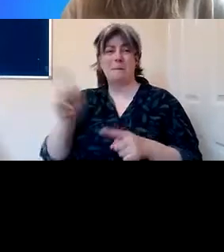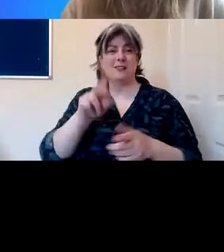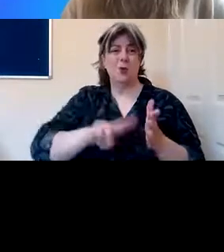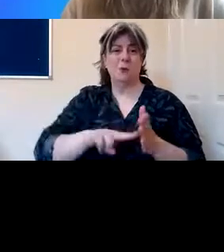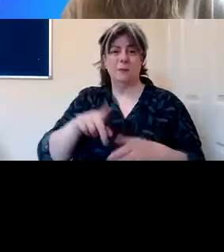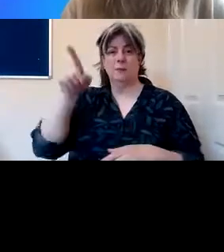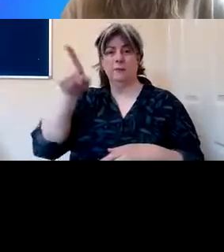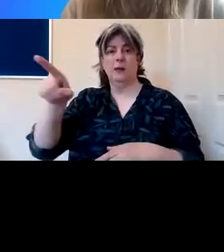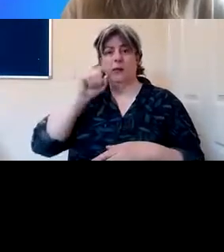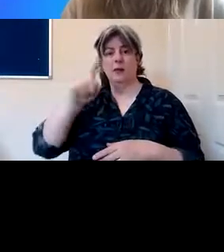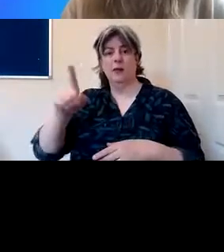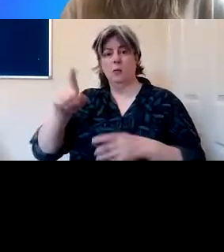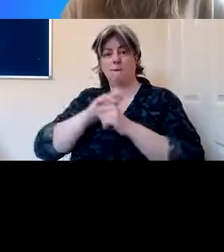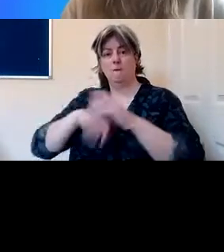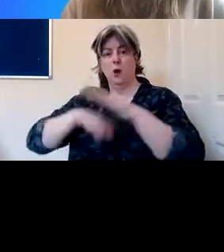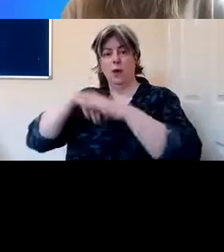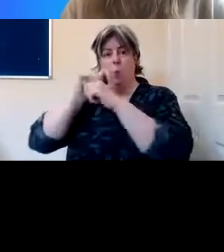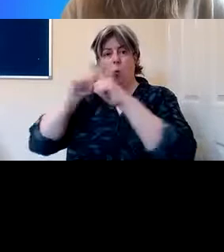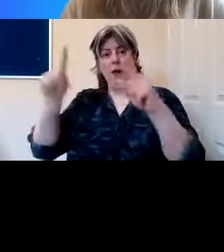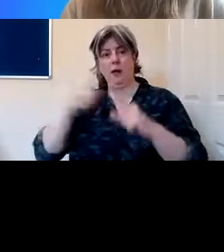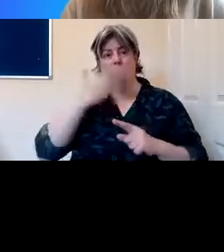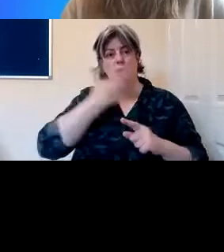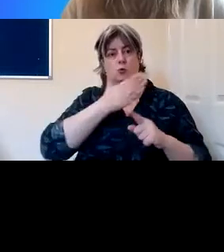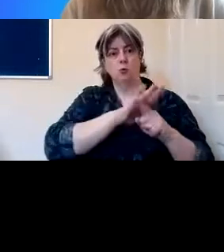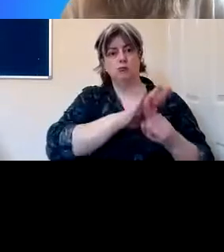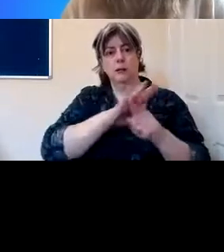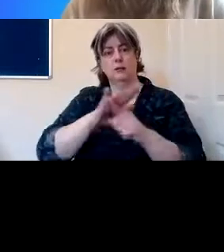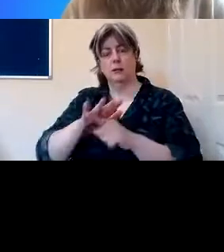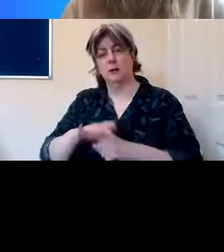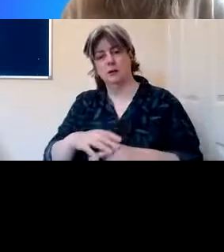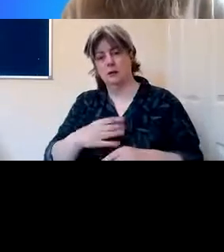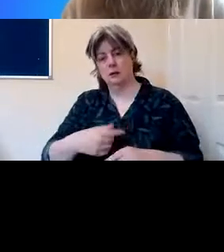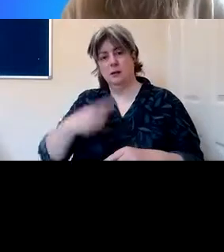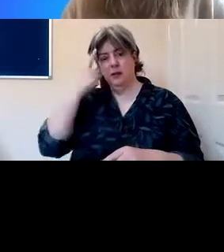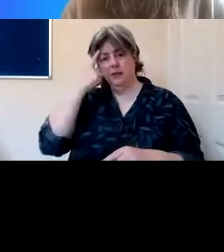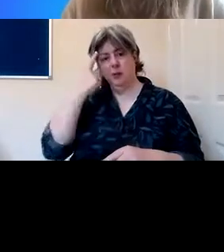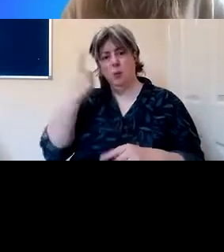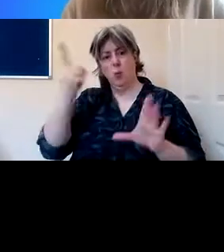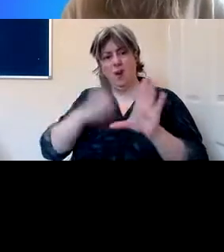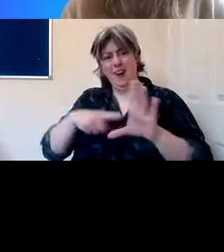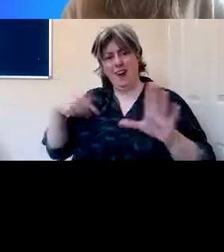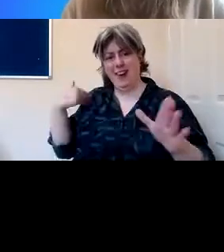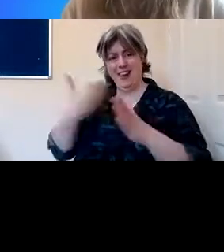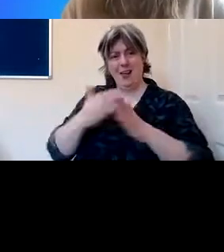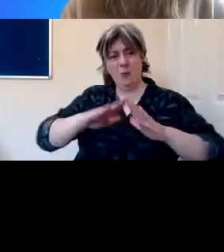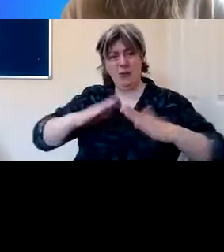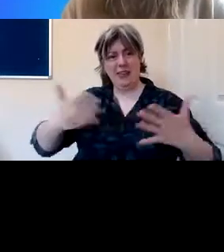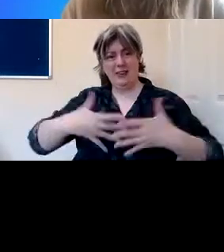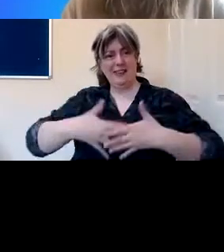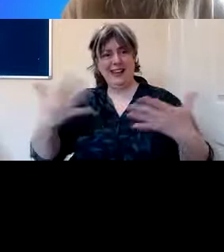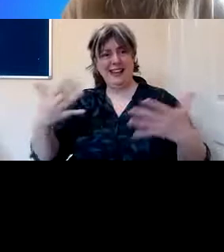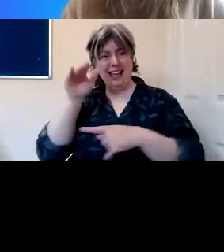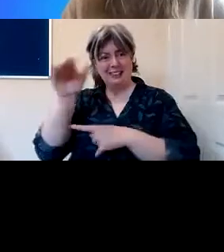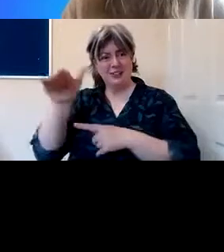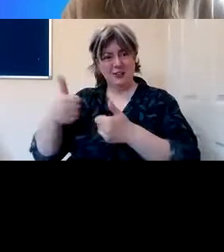fully seized on the freshers schools are facing. And I think a whole year without any